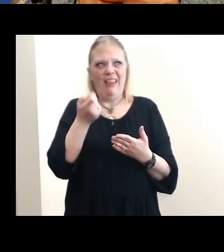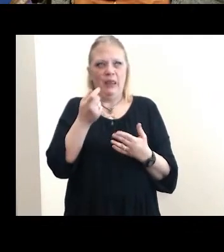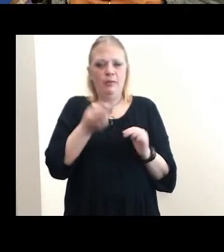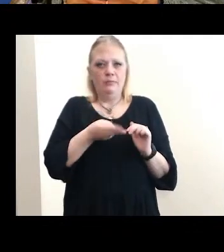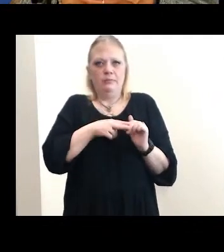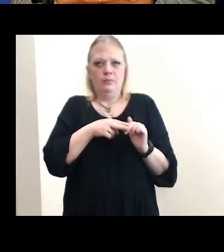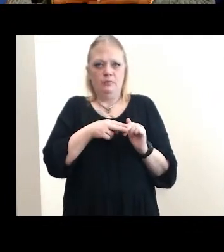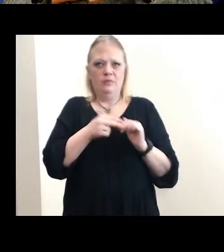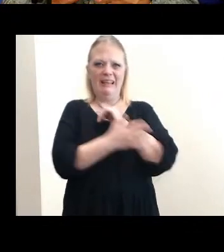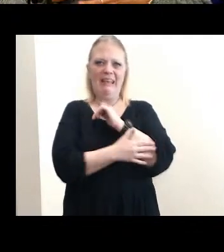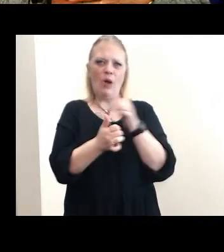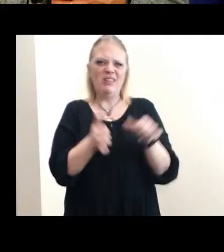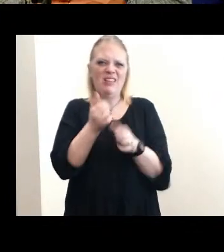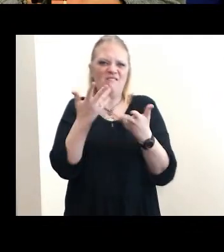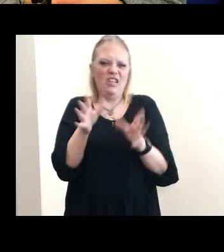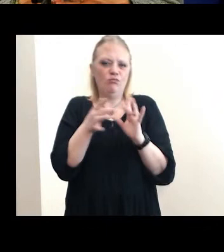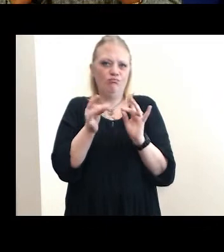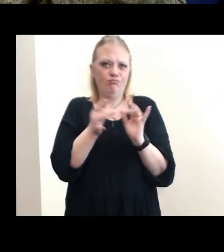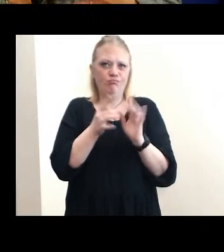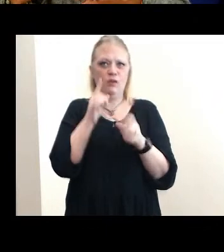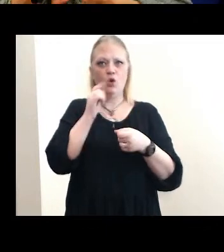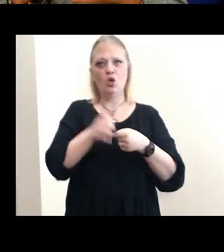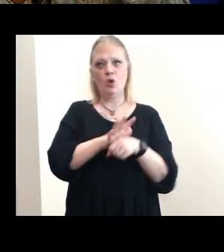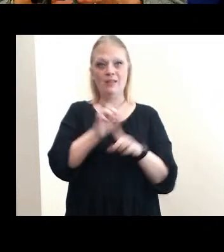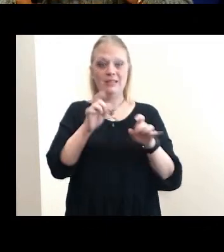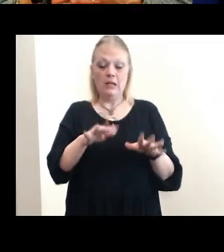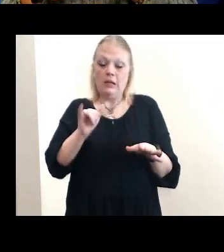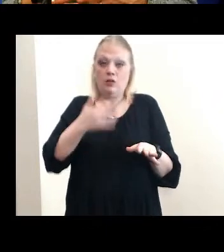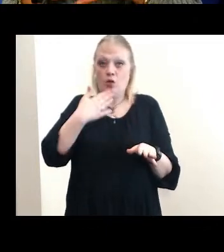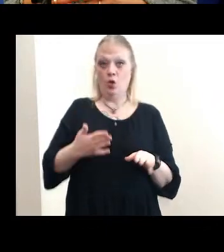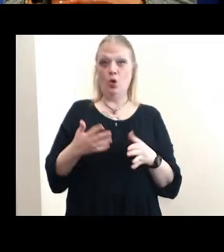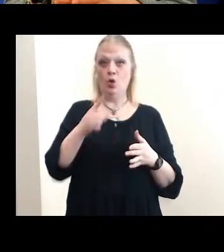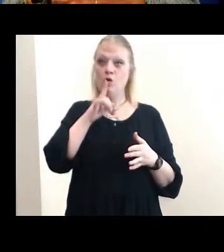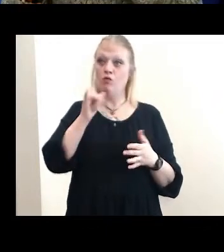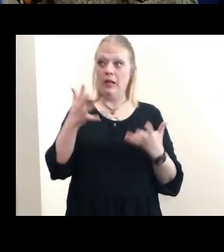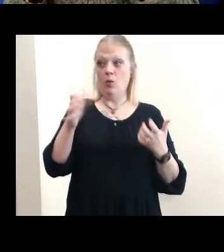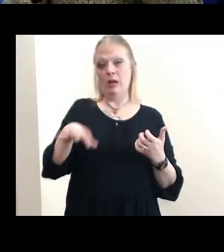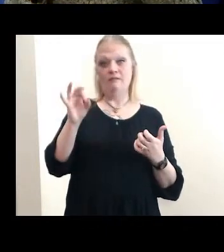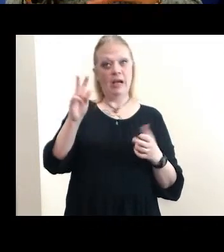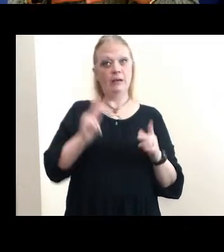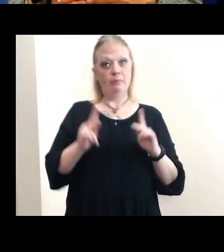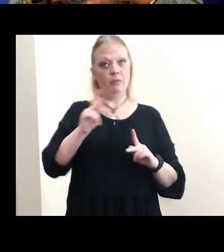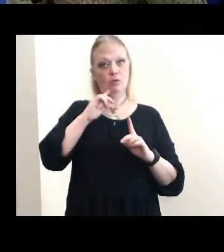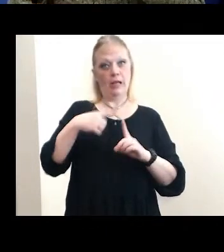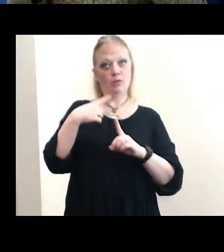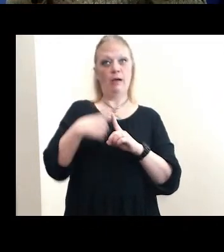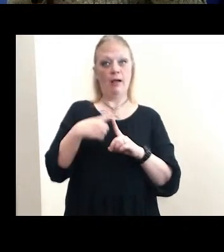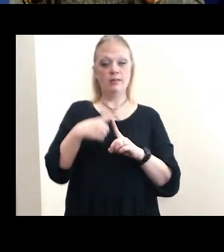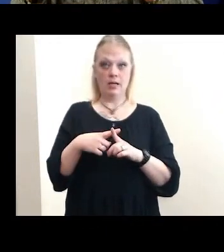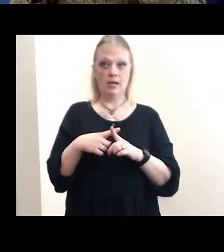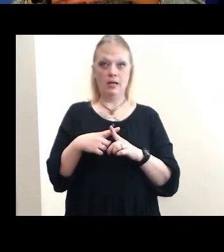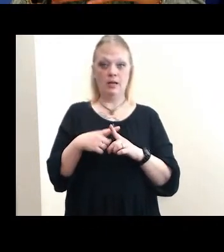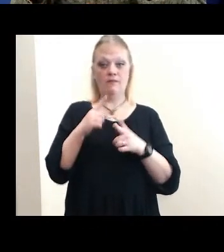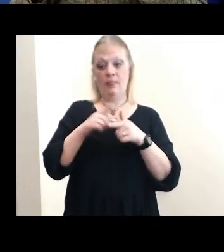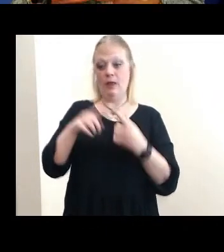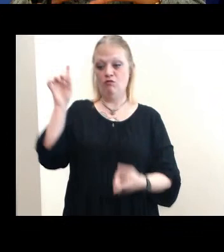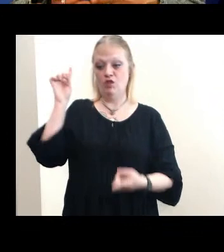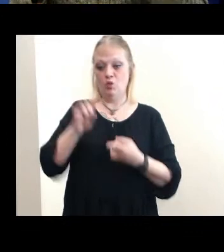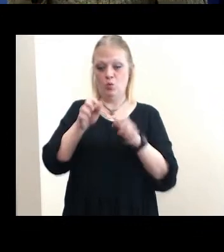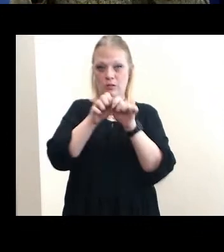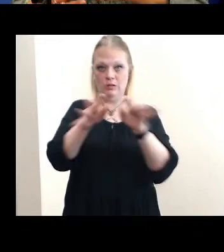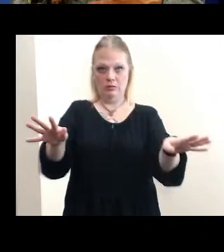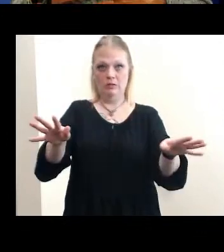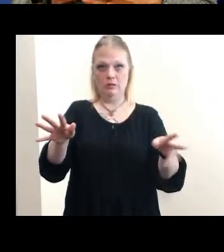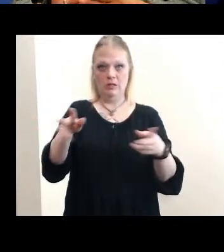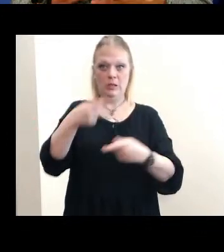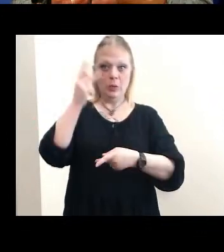county executive mentioned, of COVID-19 tests, and that's good. We really want to find people that are positive so we can reduce the chain of